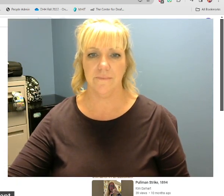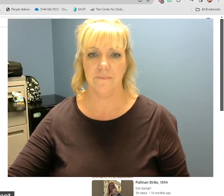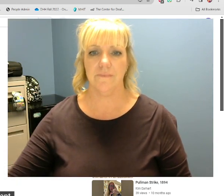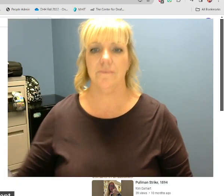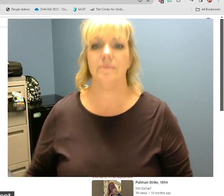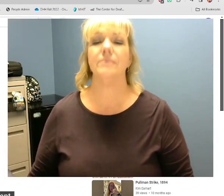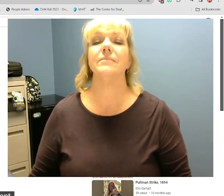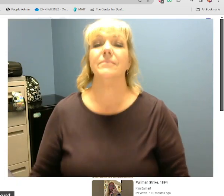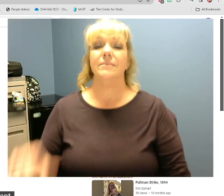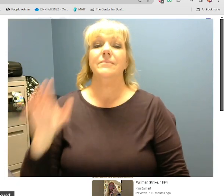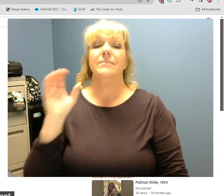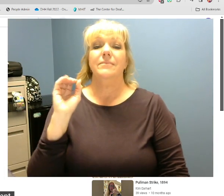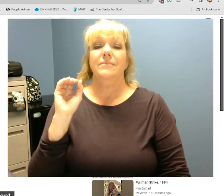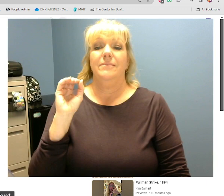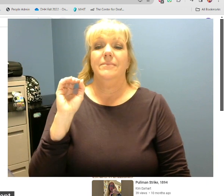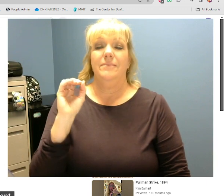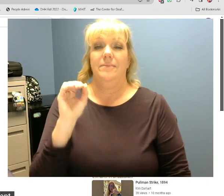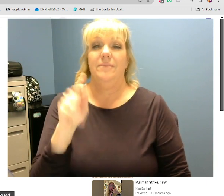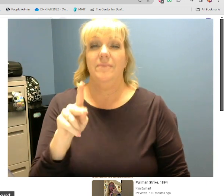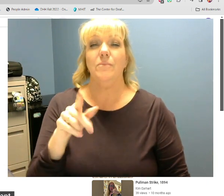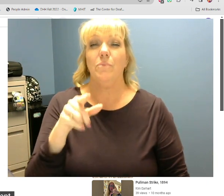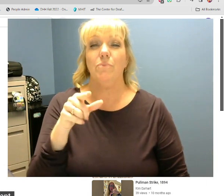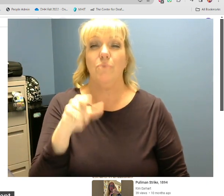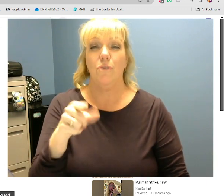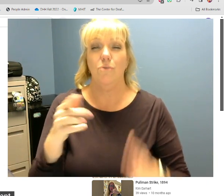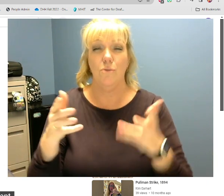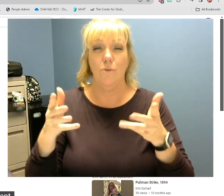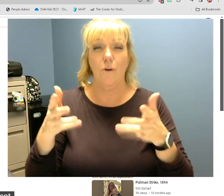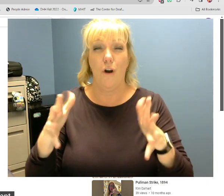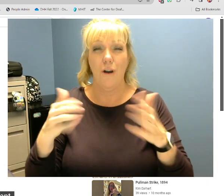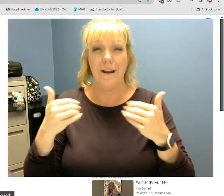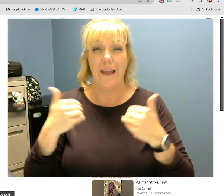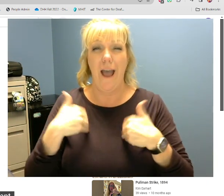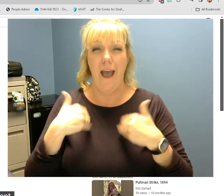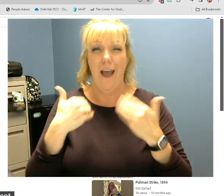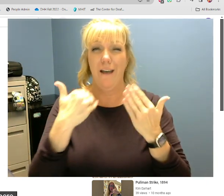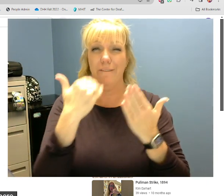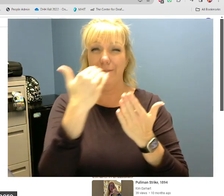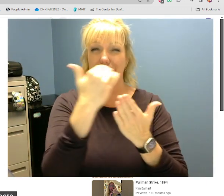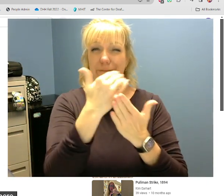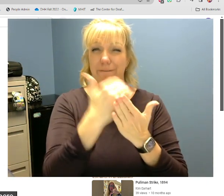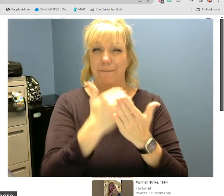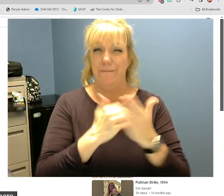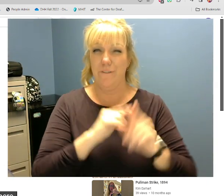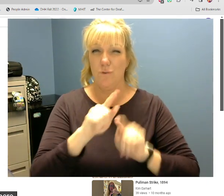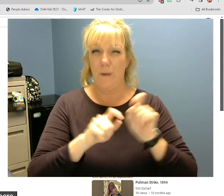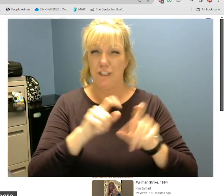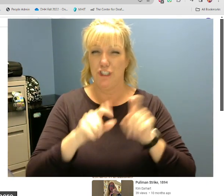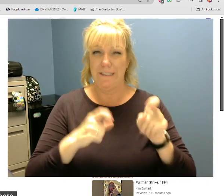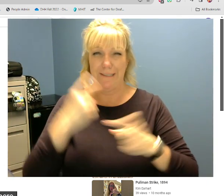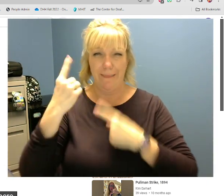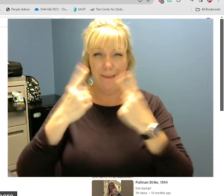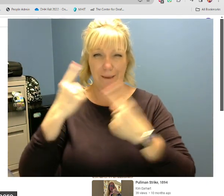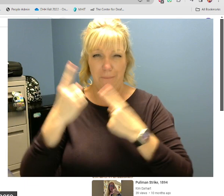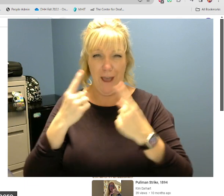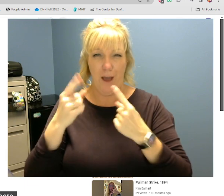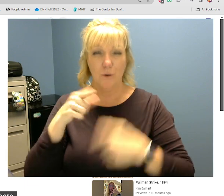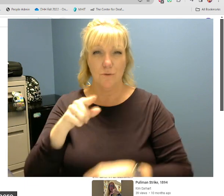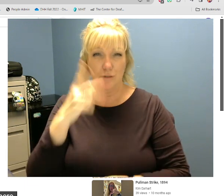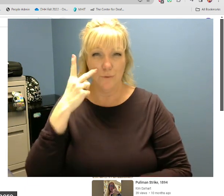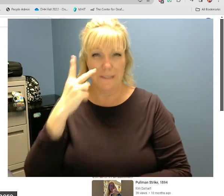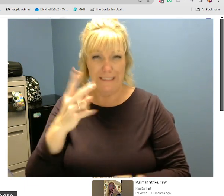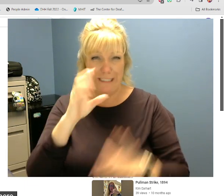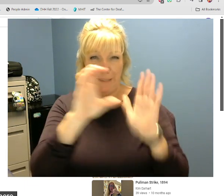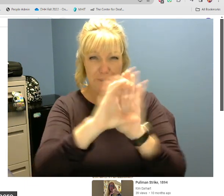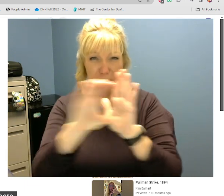Okay, you have a lot of the questions that I want you to think about when you look at these new women images in the module.